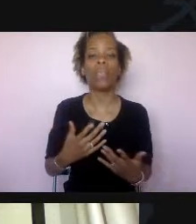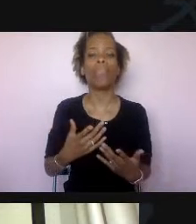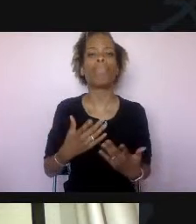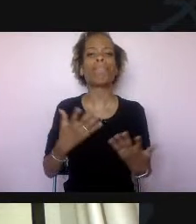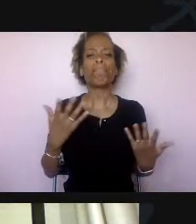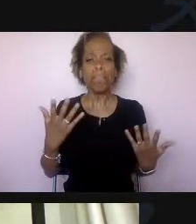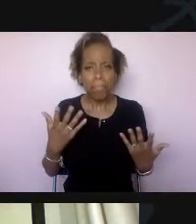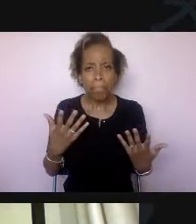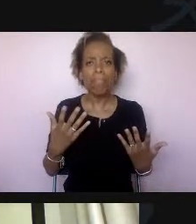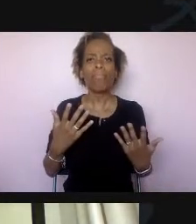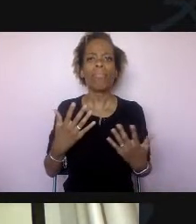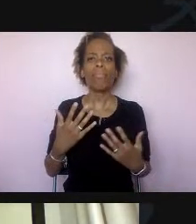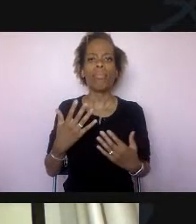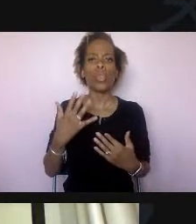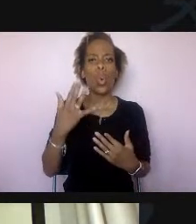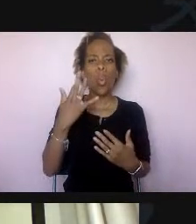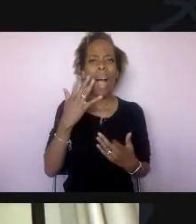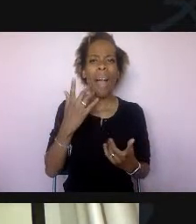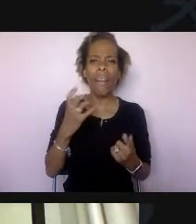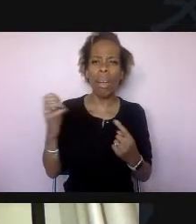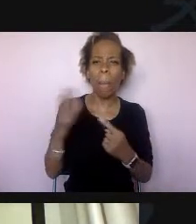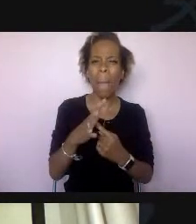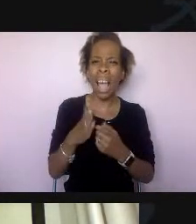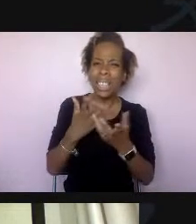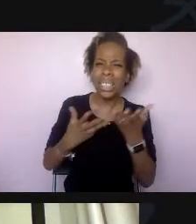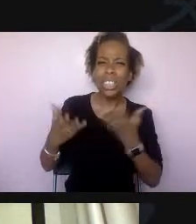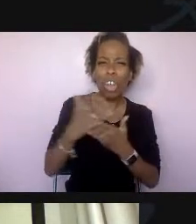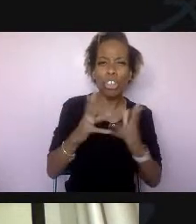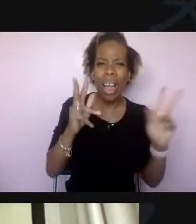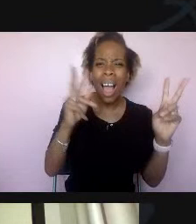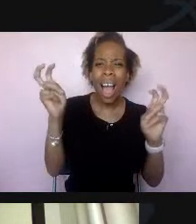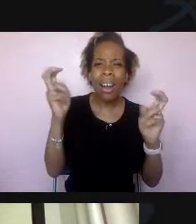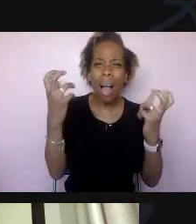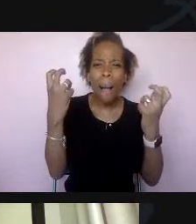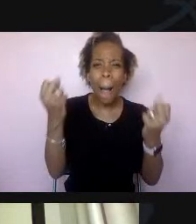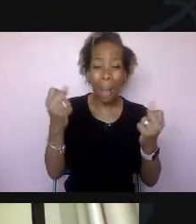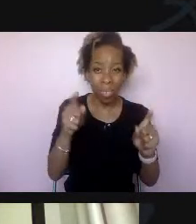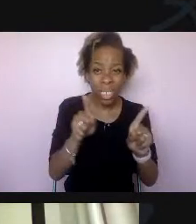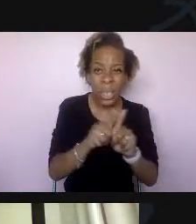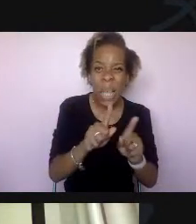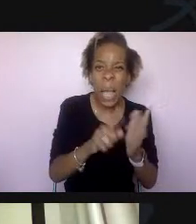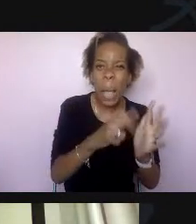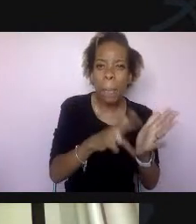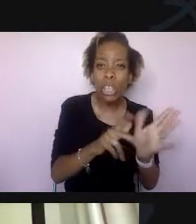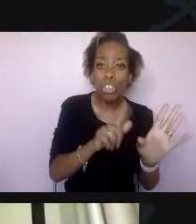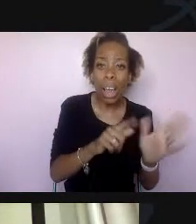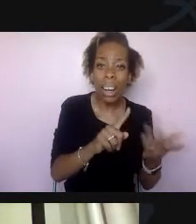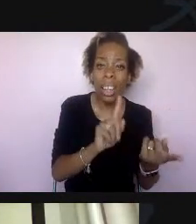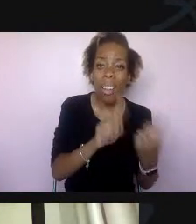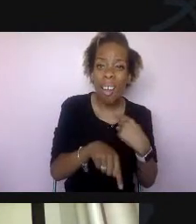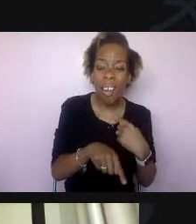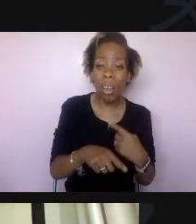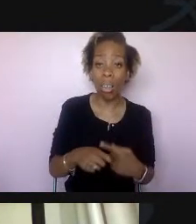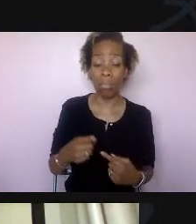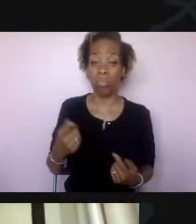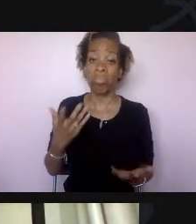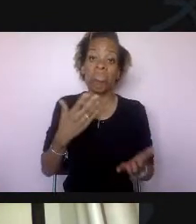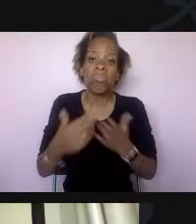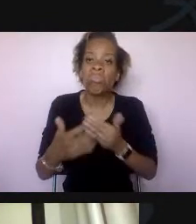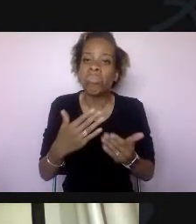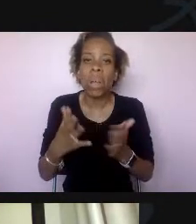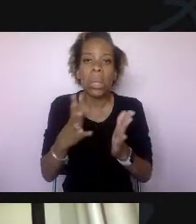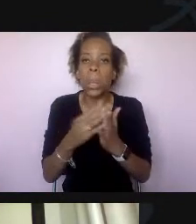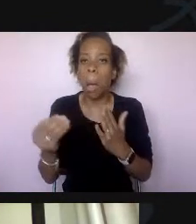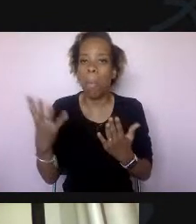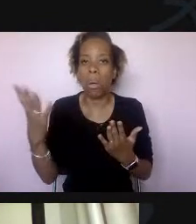headline discussions like Jenny just mentioned, because if we really wanted to talk about, okay, if you take a university,